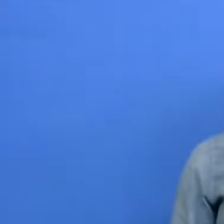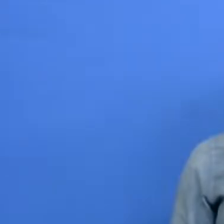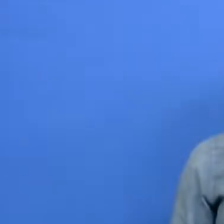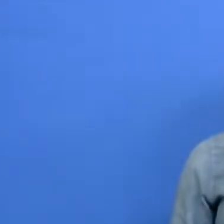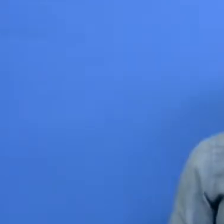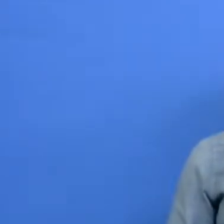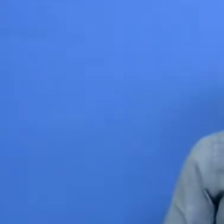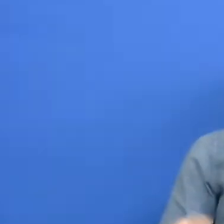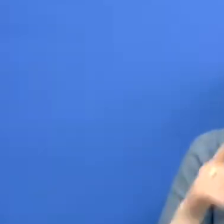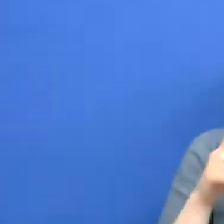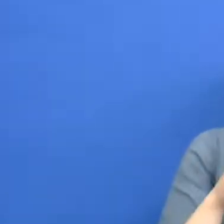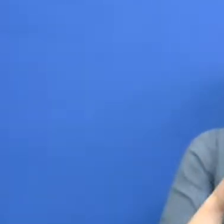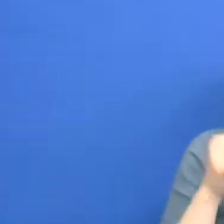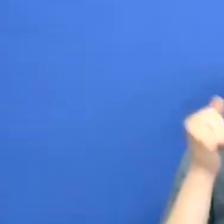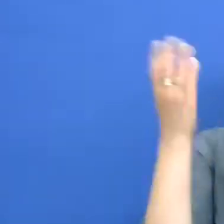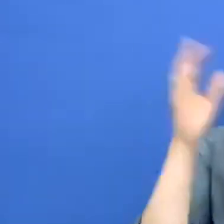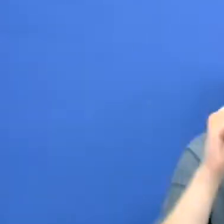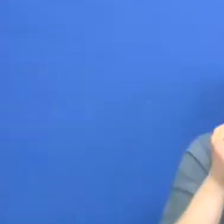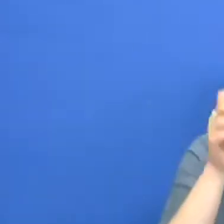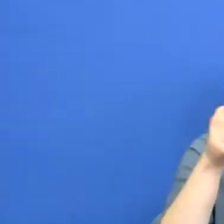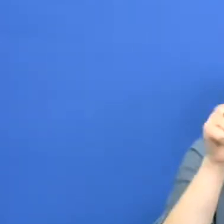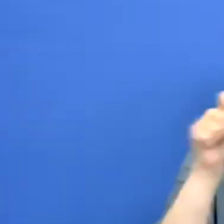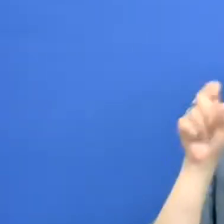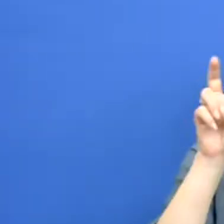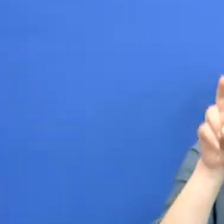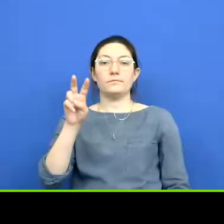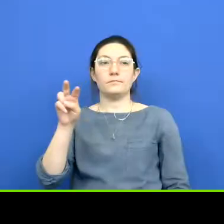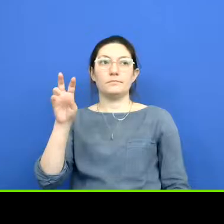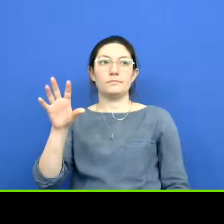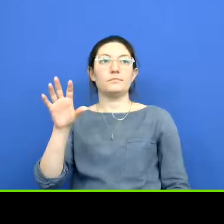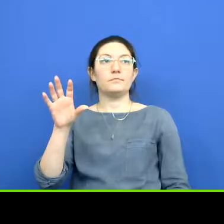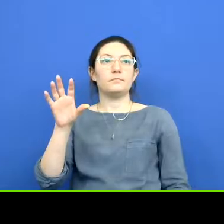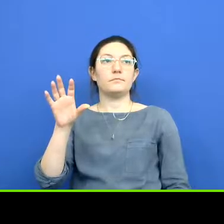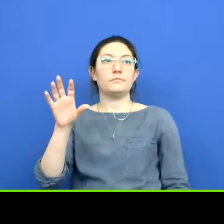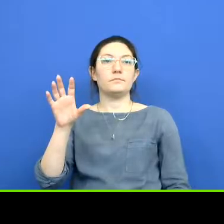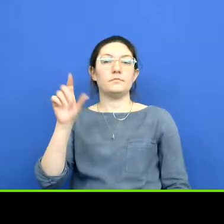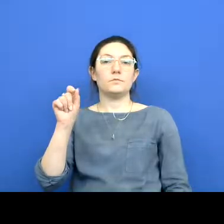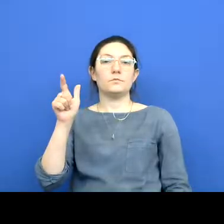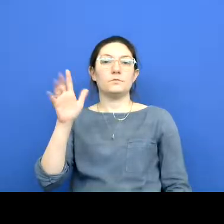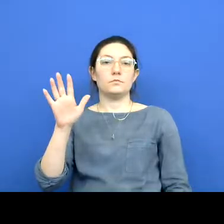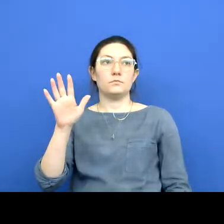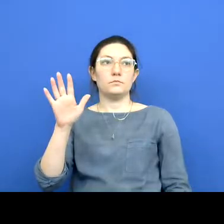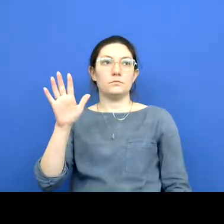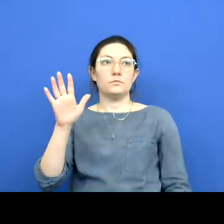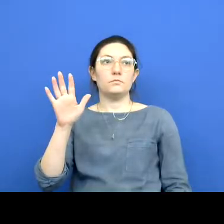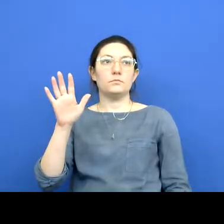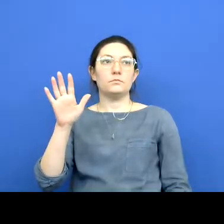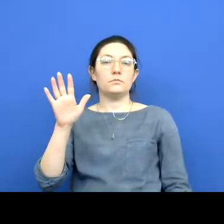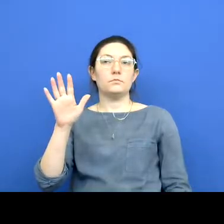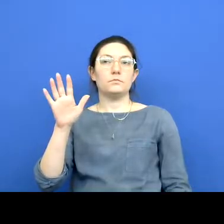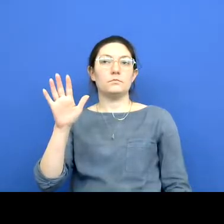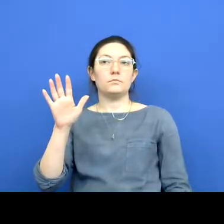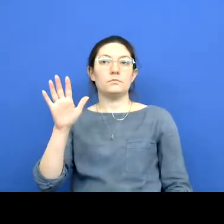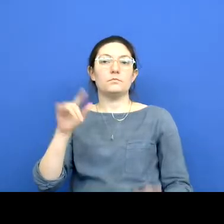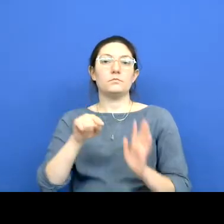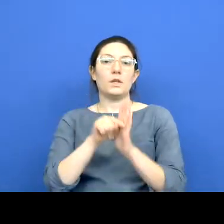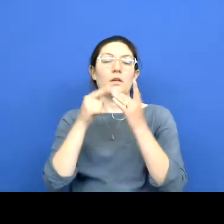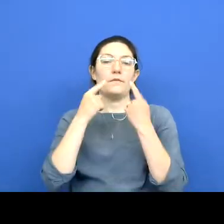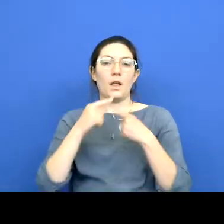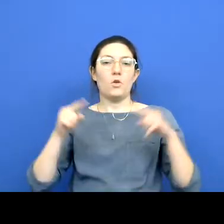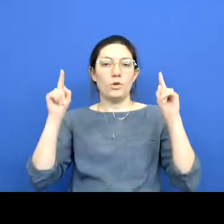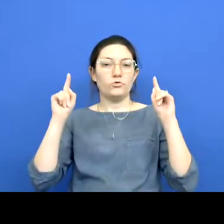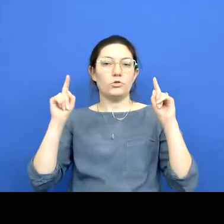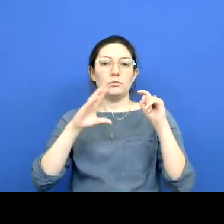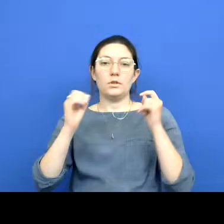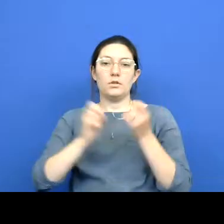Fellow board members, I have resolution 10-225, 2025 to issue a negative declaration